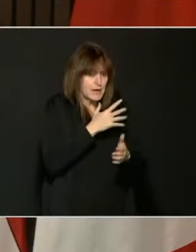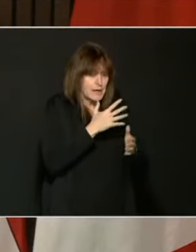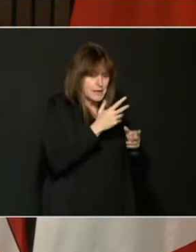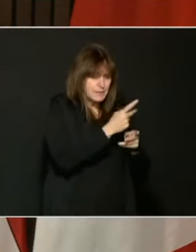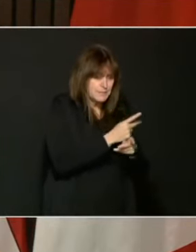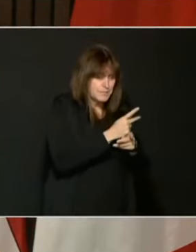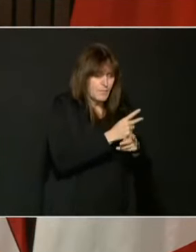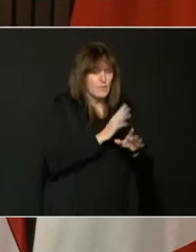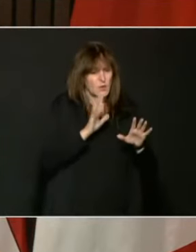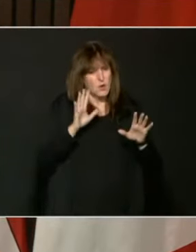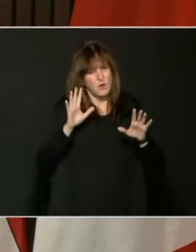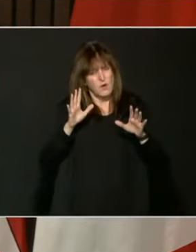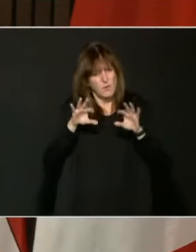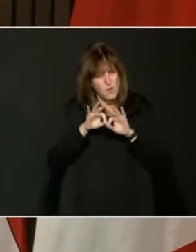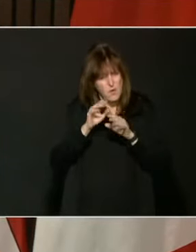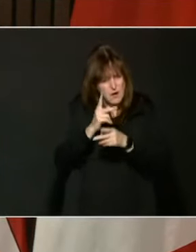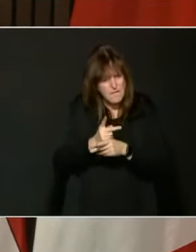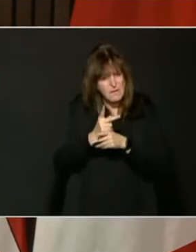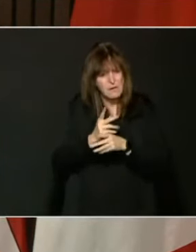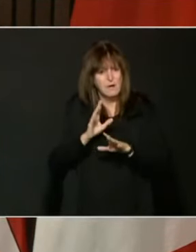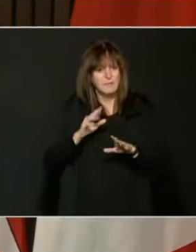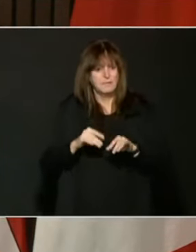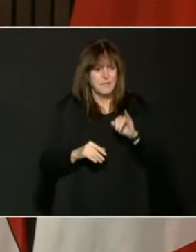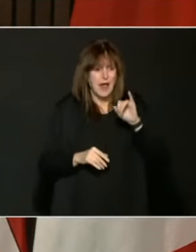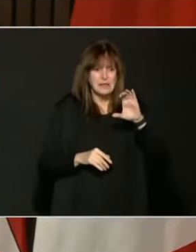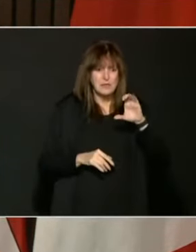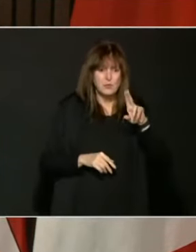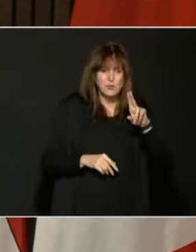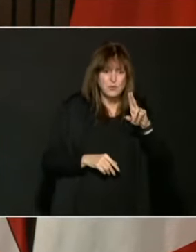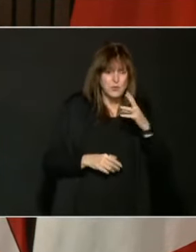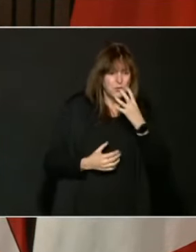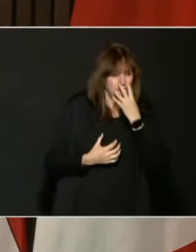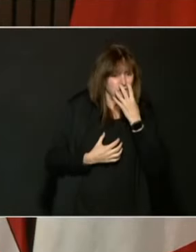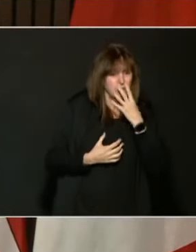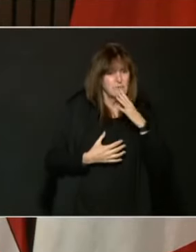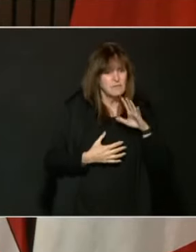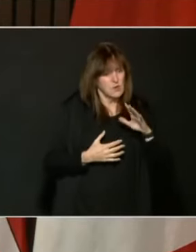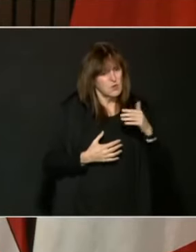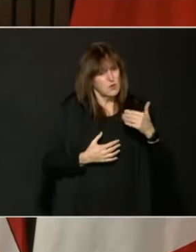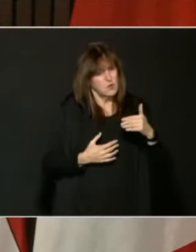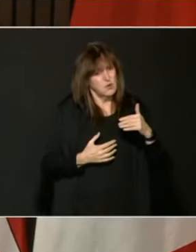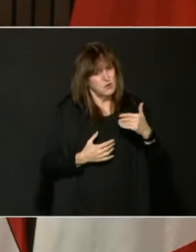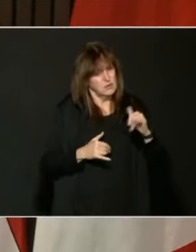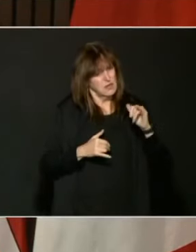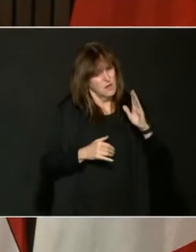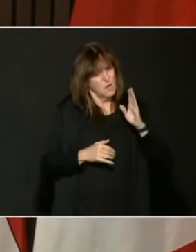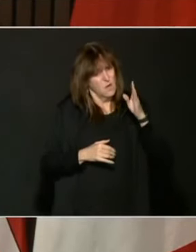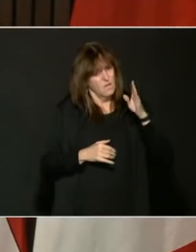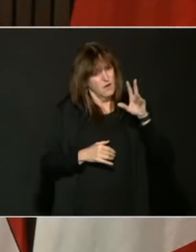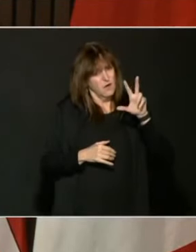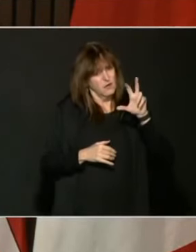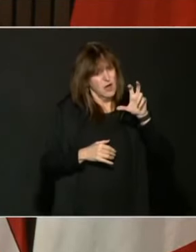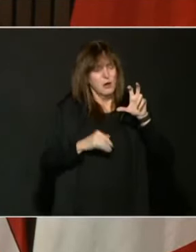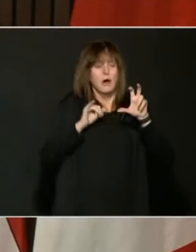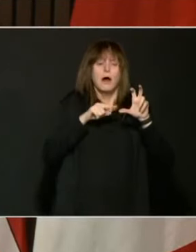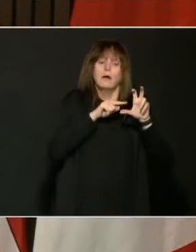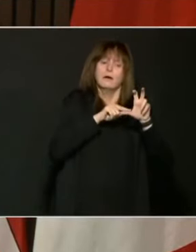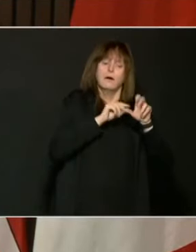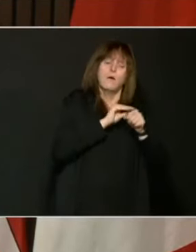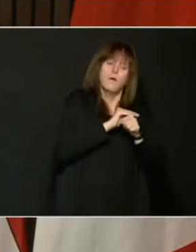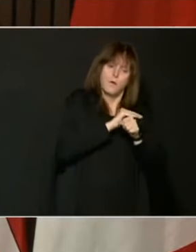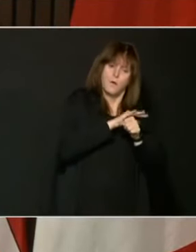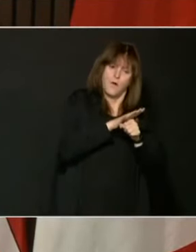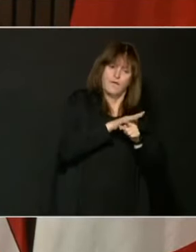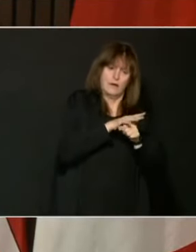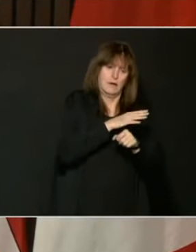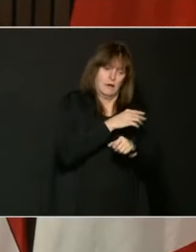units, the highest level of bed that we have, still have more than 300 COVID-19 patients, and a rapid increase in COVID-19 patients in one